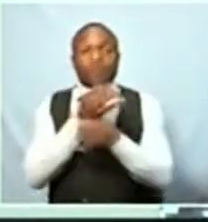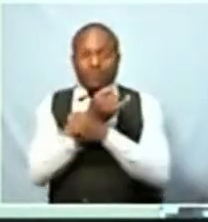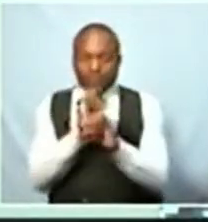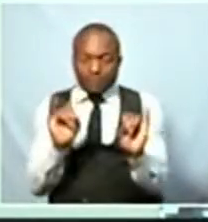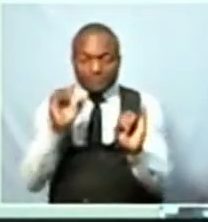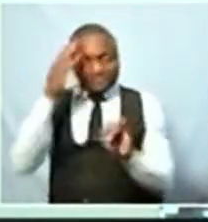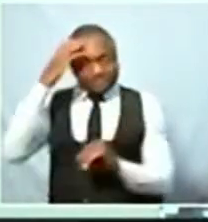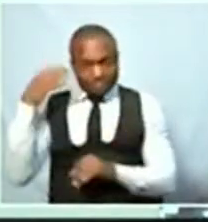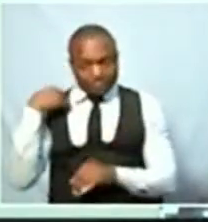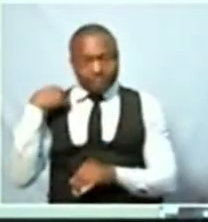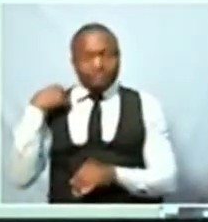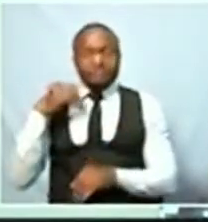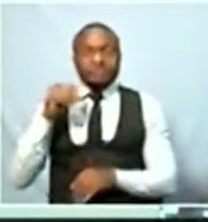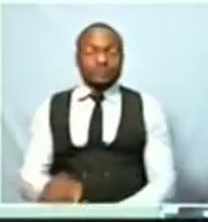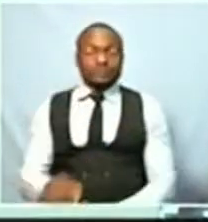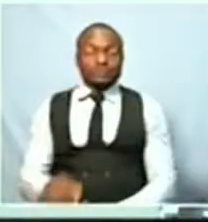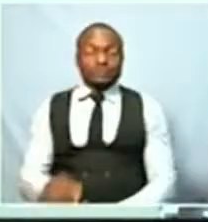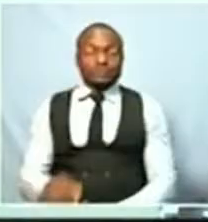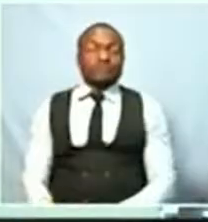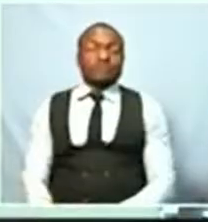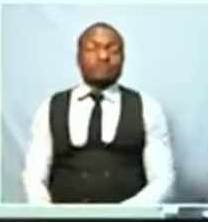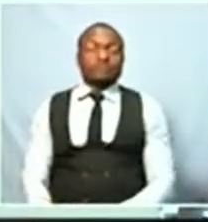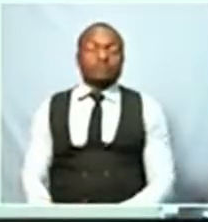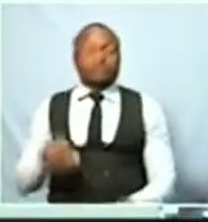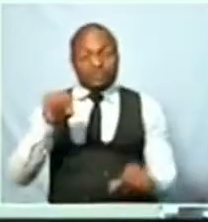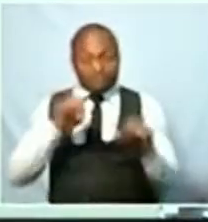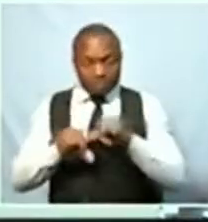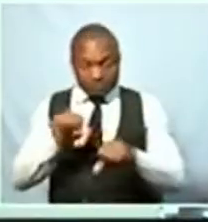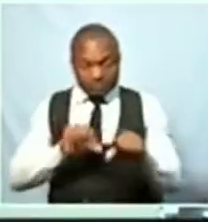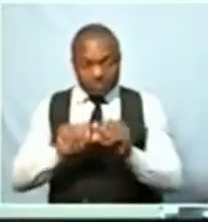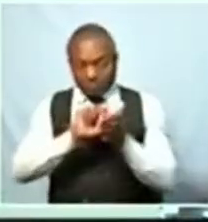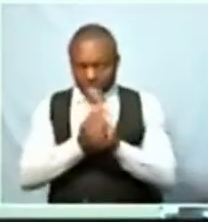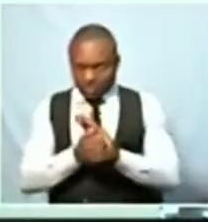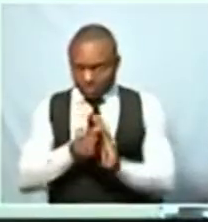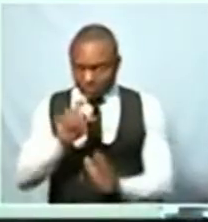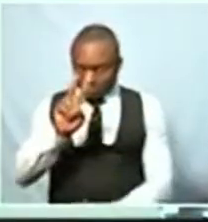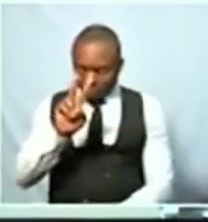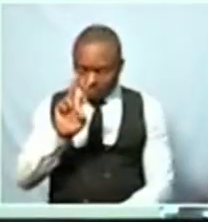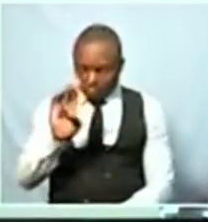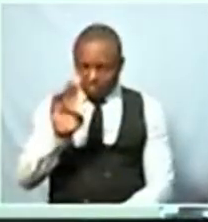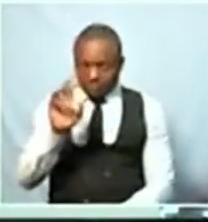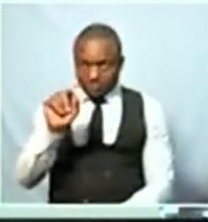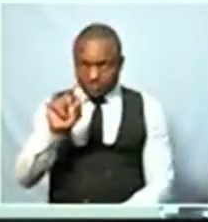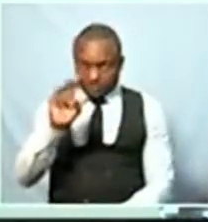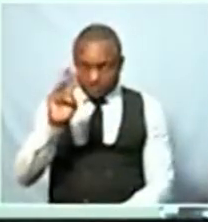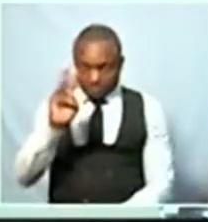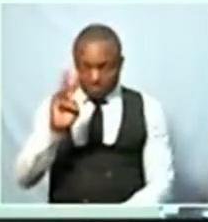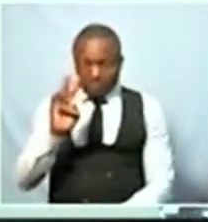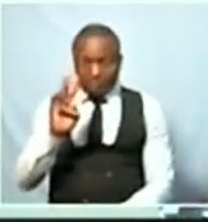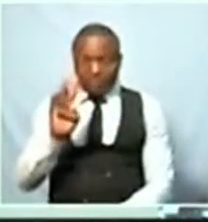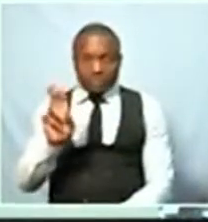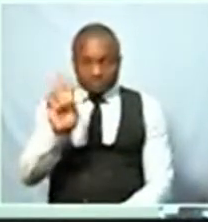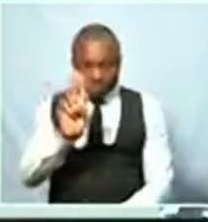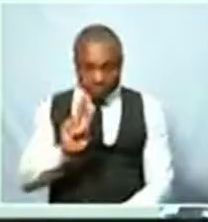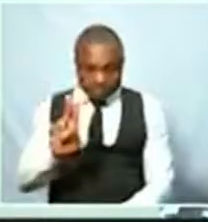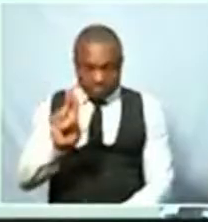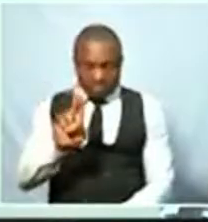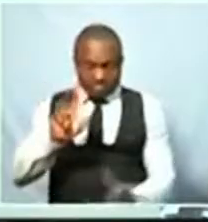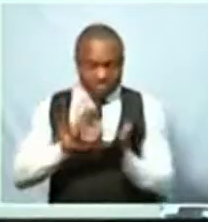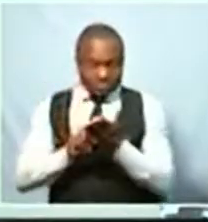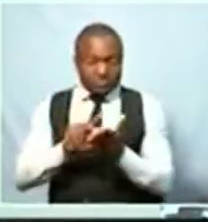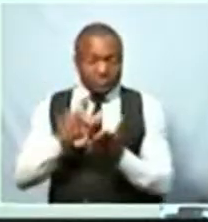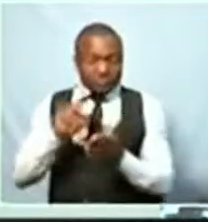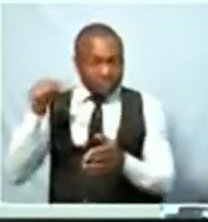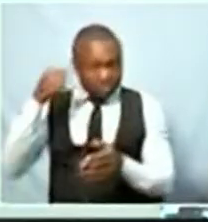Office of the Auditor General. The State Audit Commission Act number 27 of 2016 was operationalized by the government in